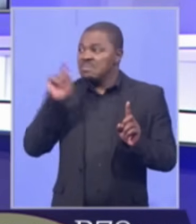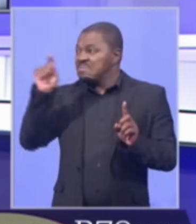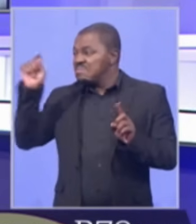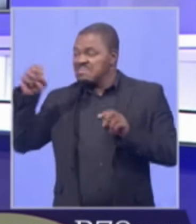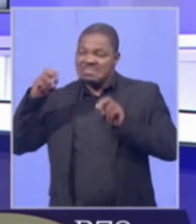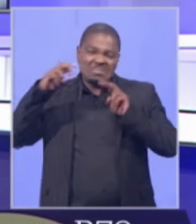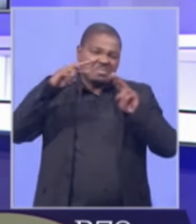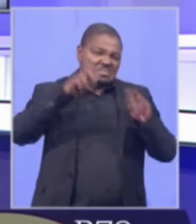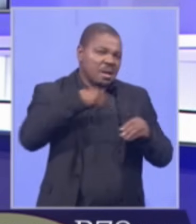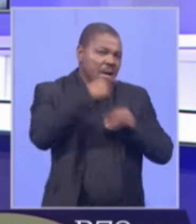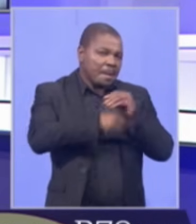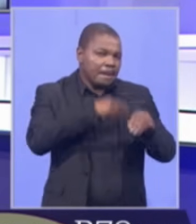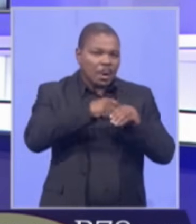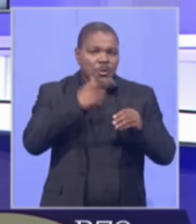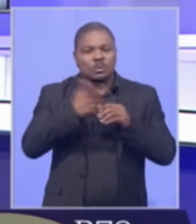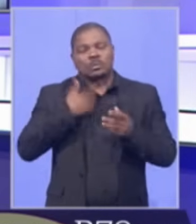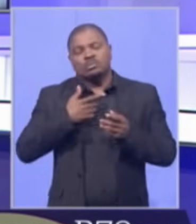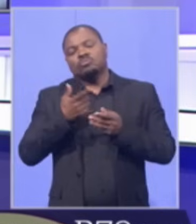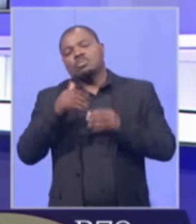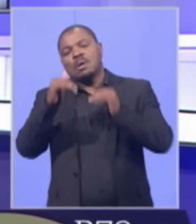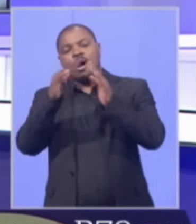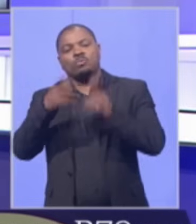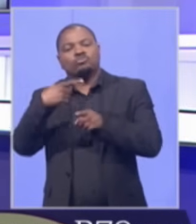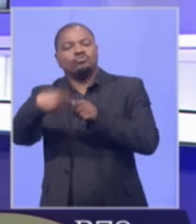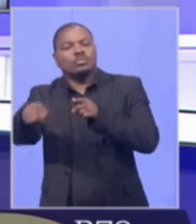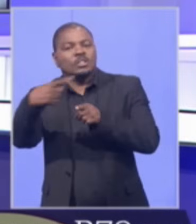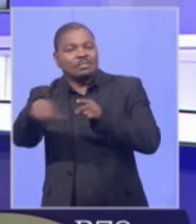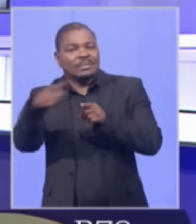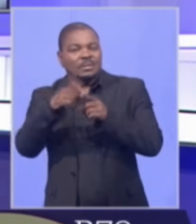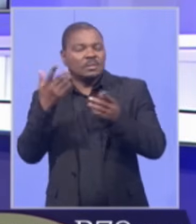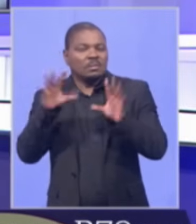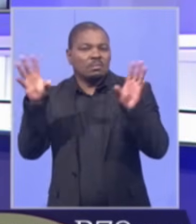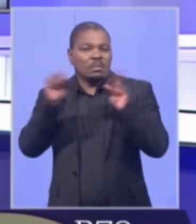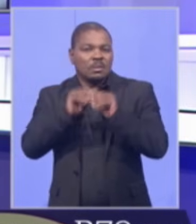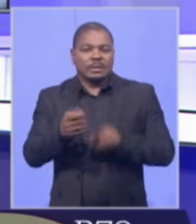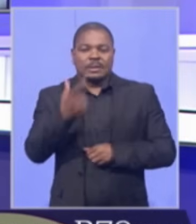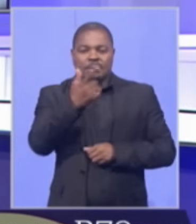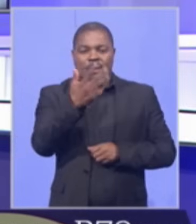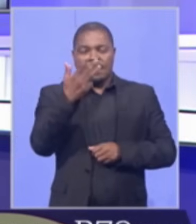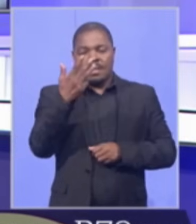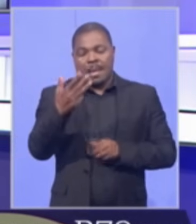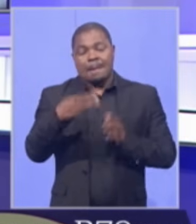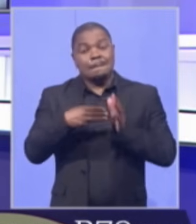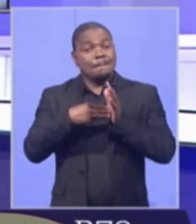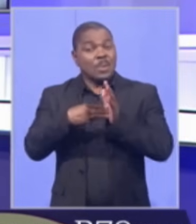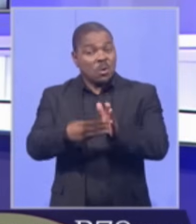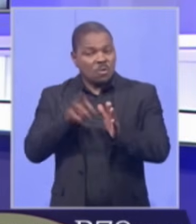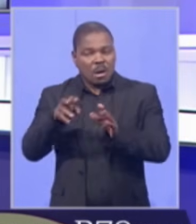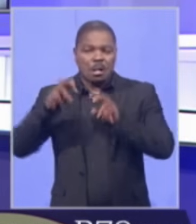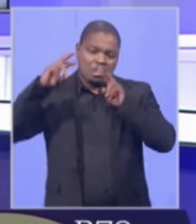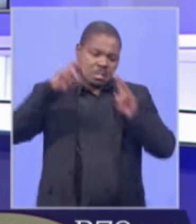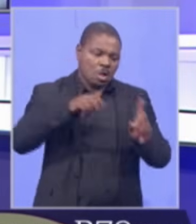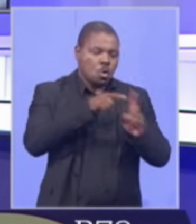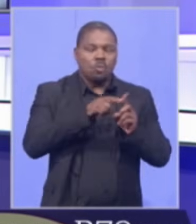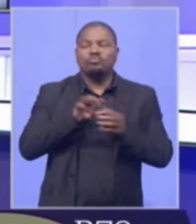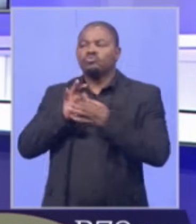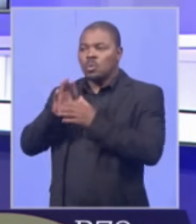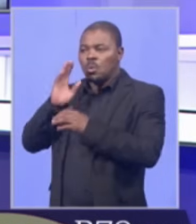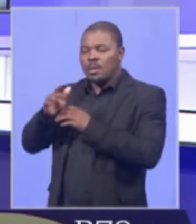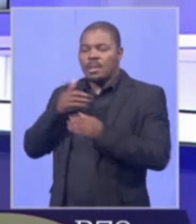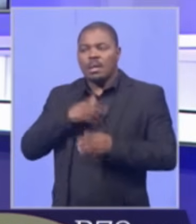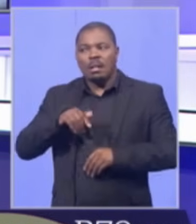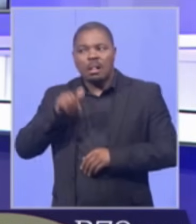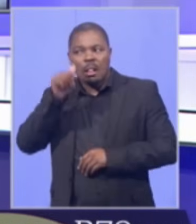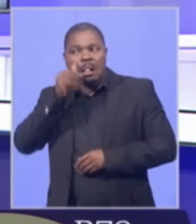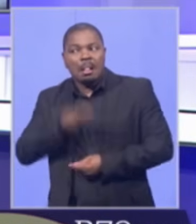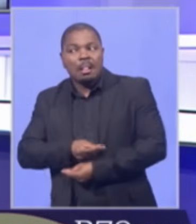go amana le kwano ya go hiriša ya diranta tše dimilione tše 79. Dikutullo tšeo di šwahlišitšwego tša dinyakišišo